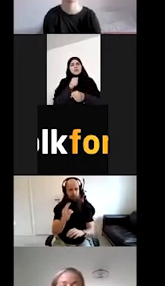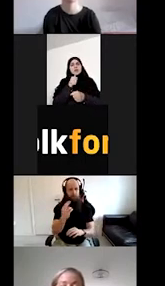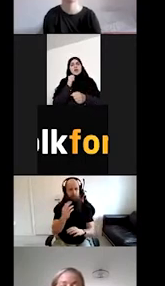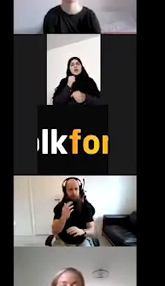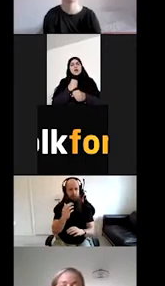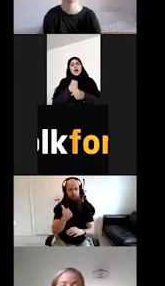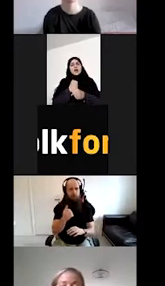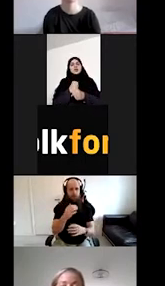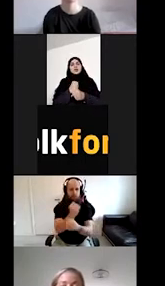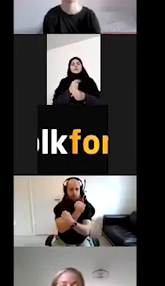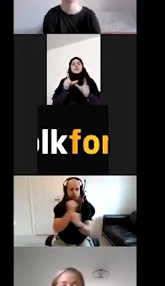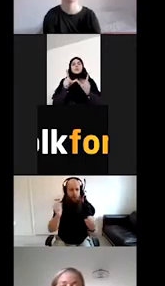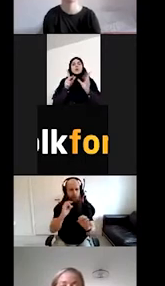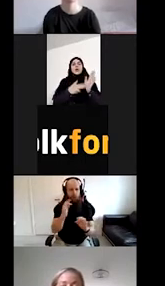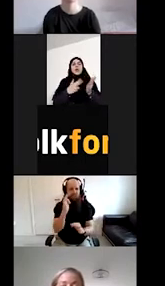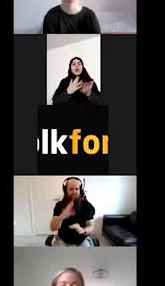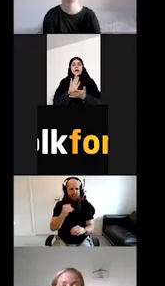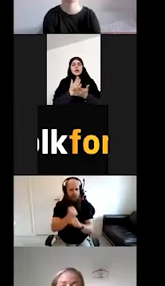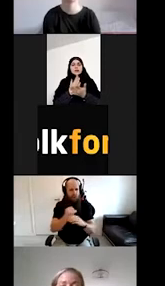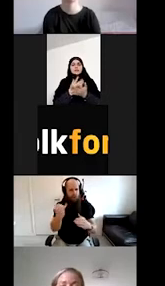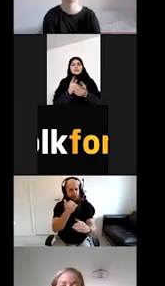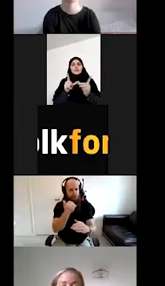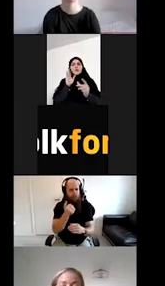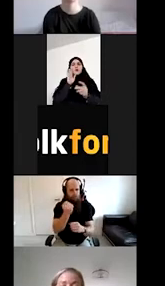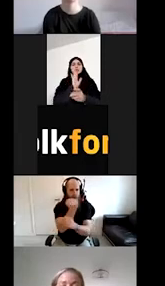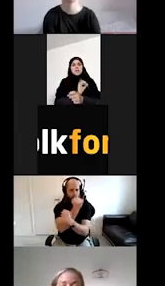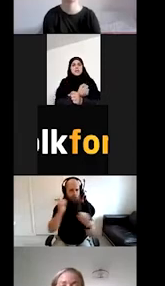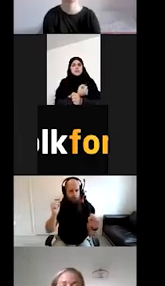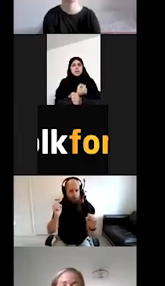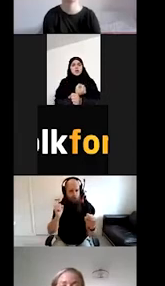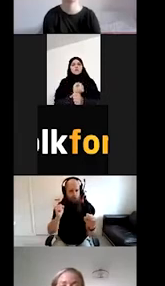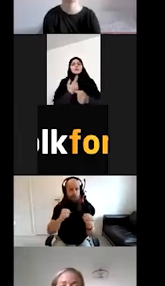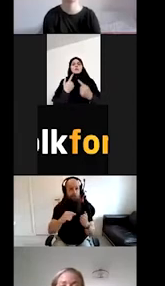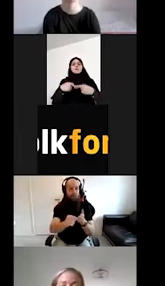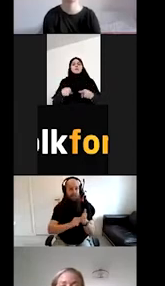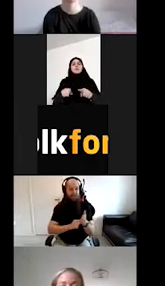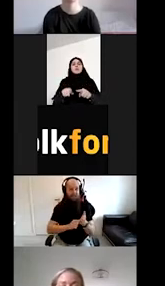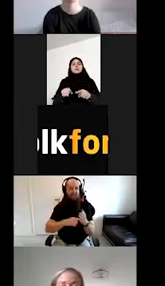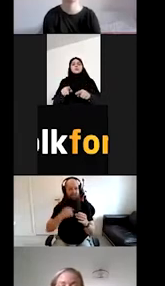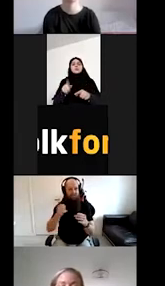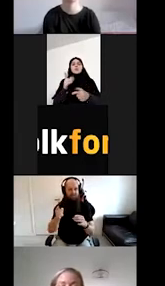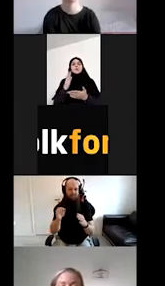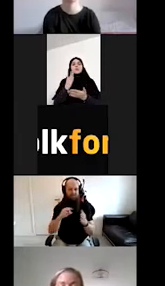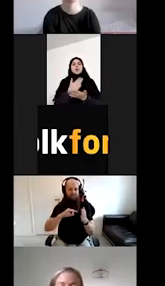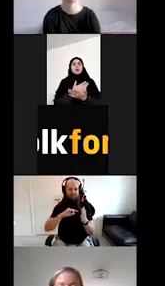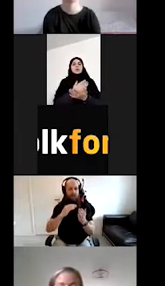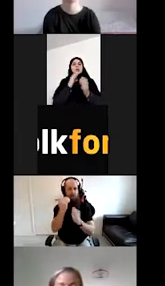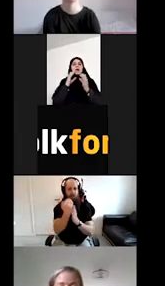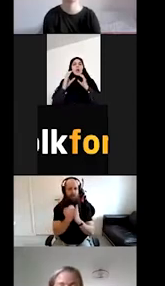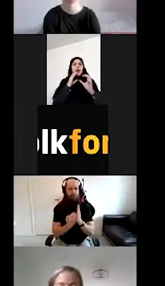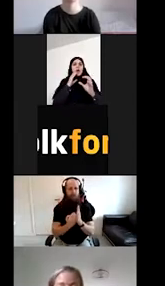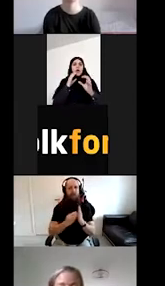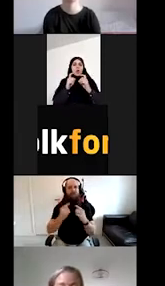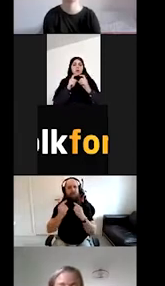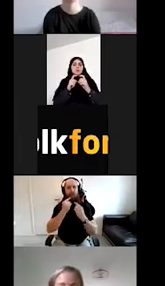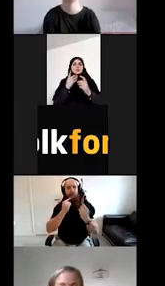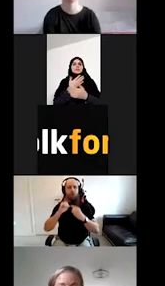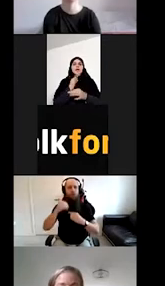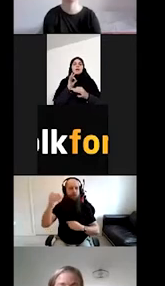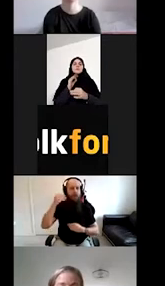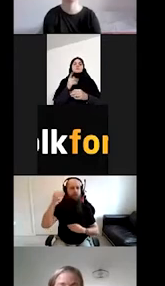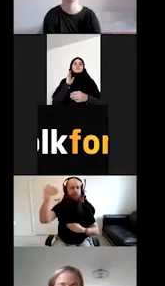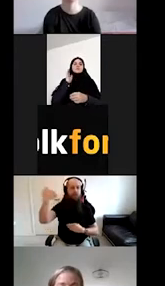particular a program called Dialogue for the Future, because this is one of the biggest initiatives related to peace